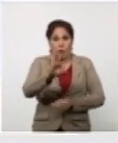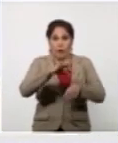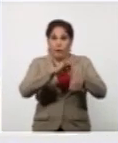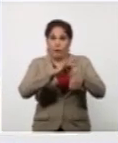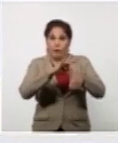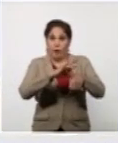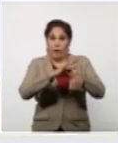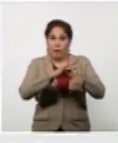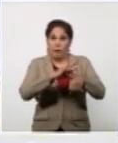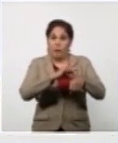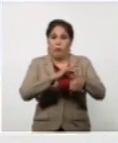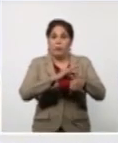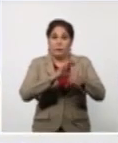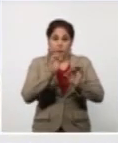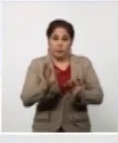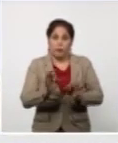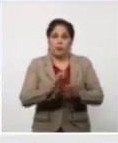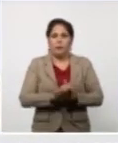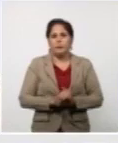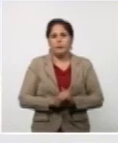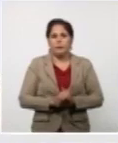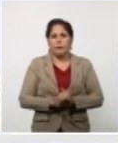35.7%.